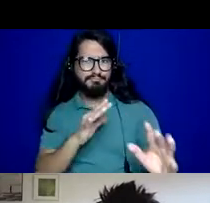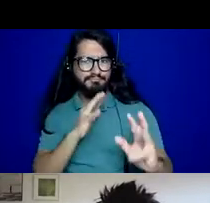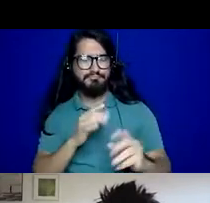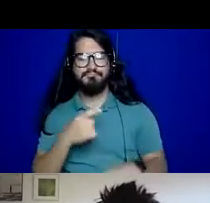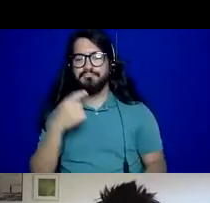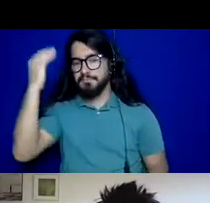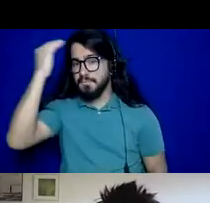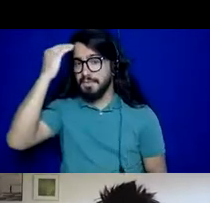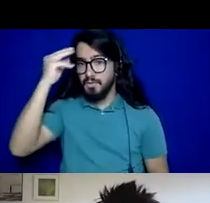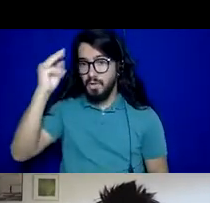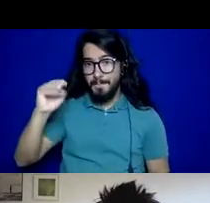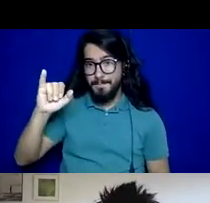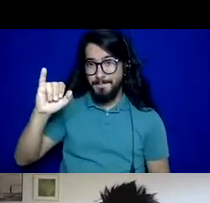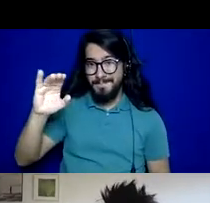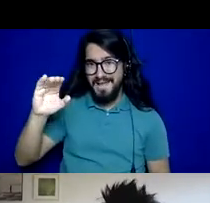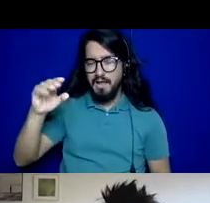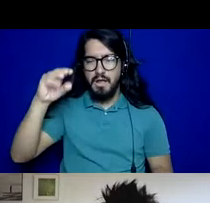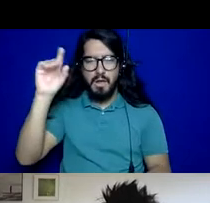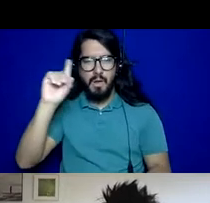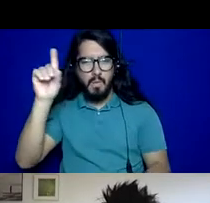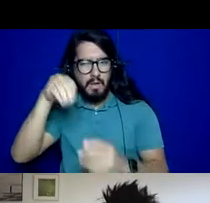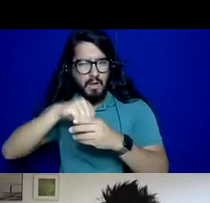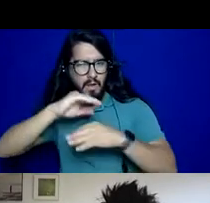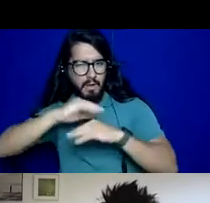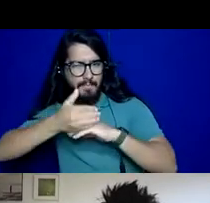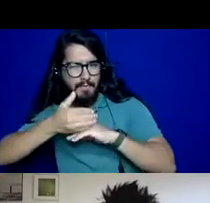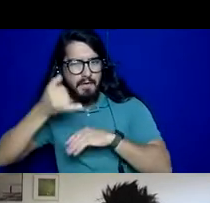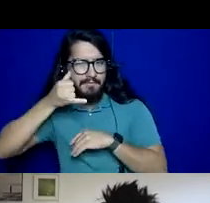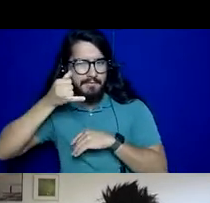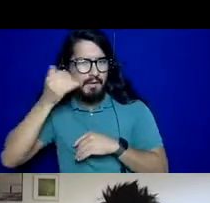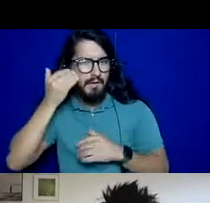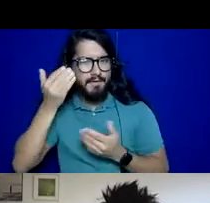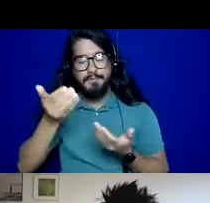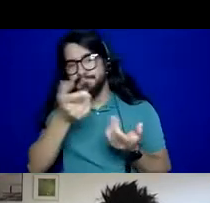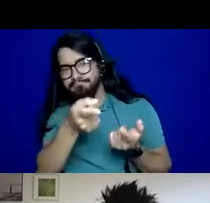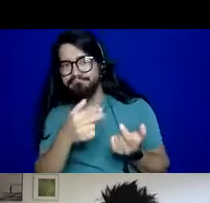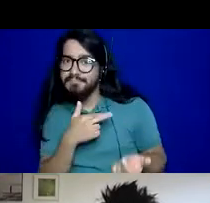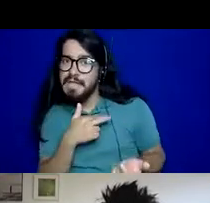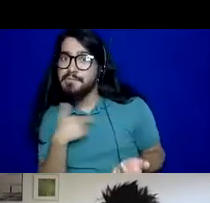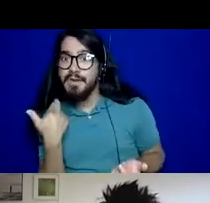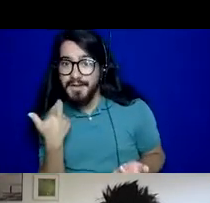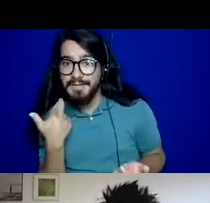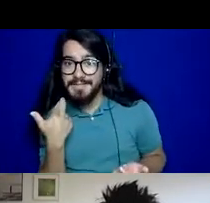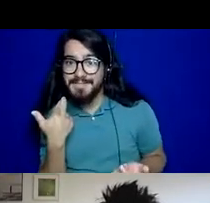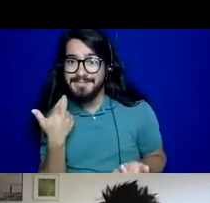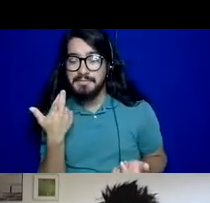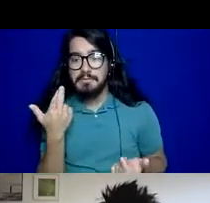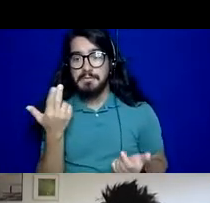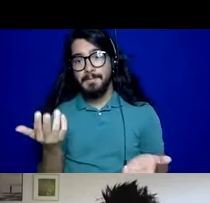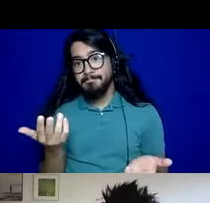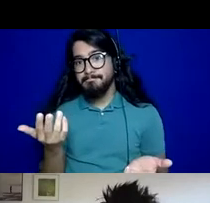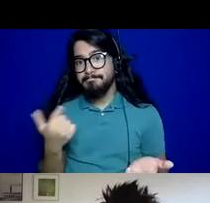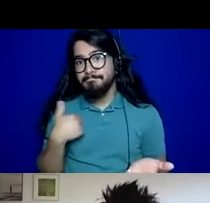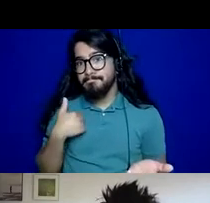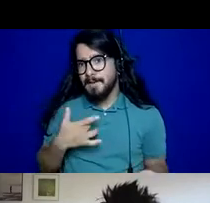the mics on my computer and phone, just general risk of, I mean, I don't feel personally